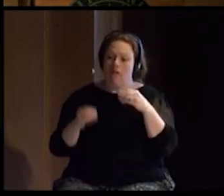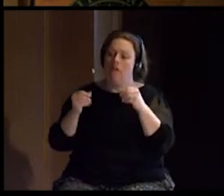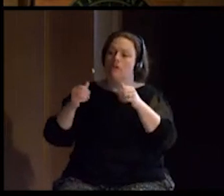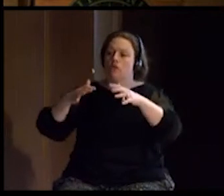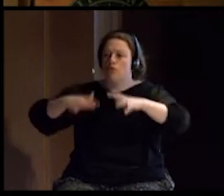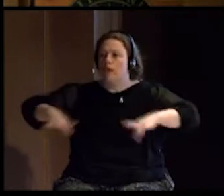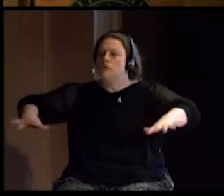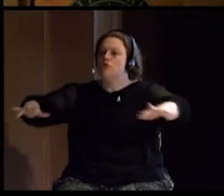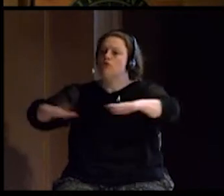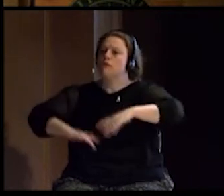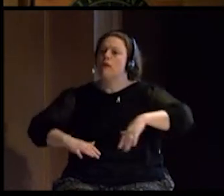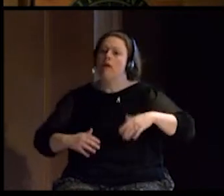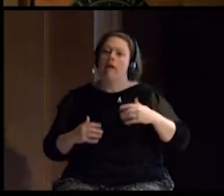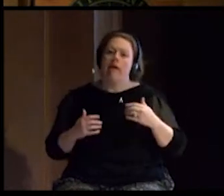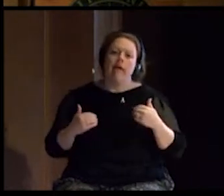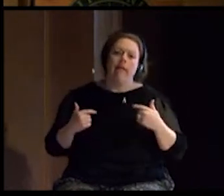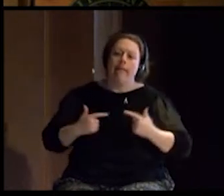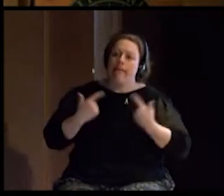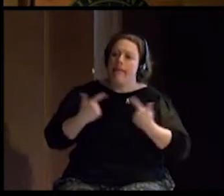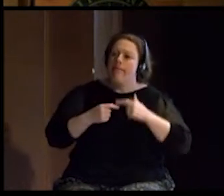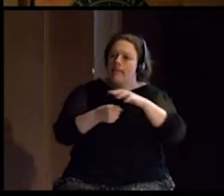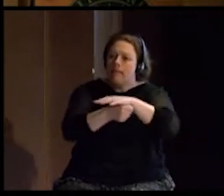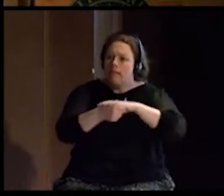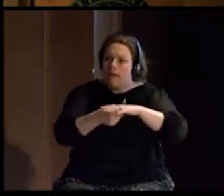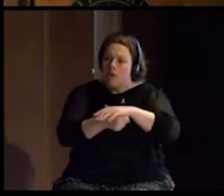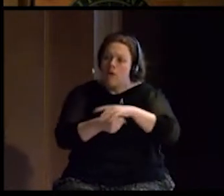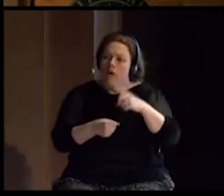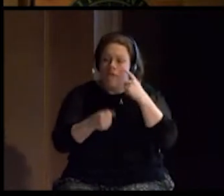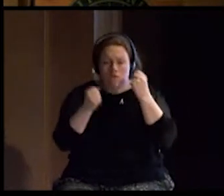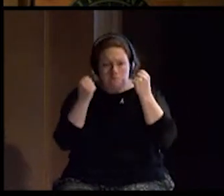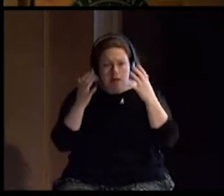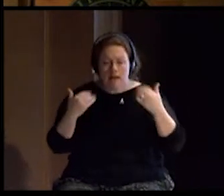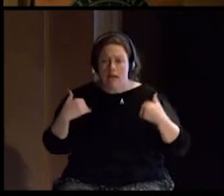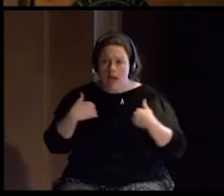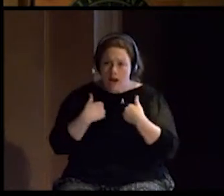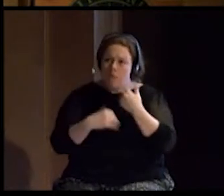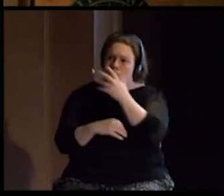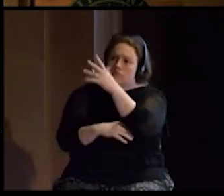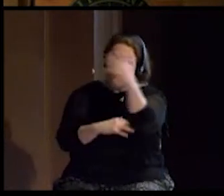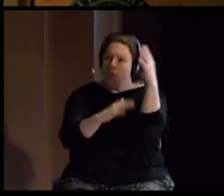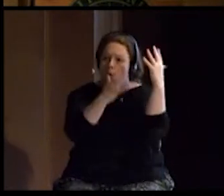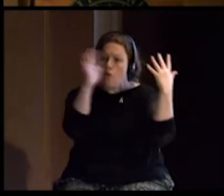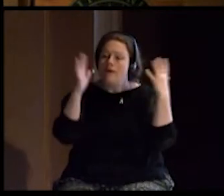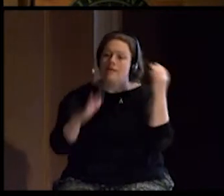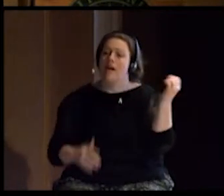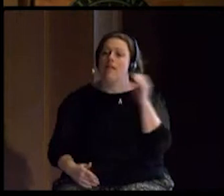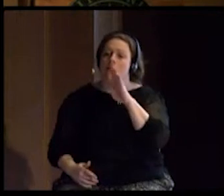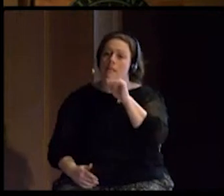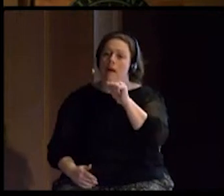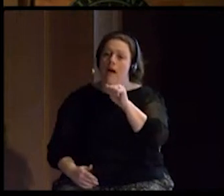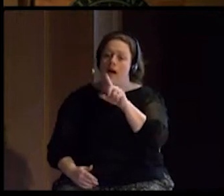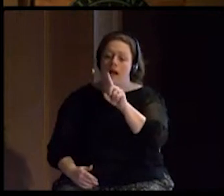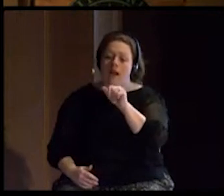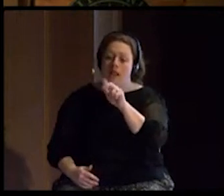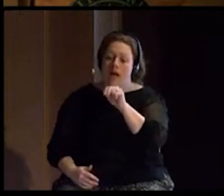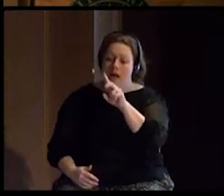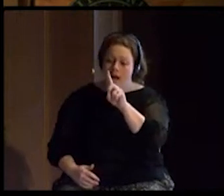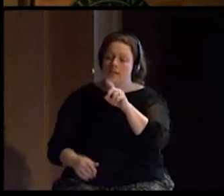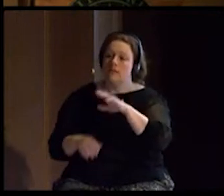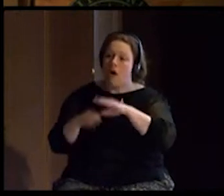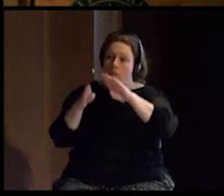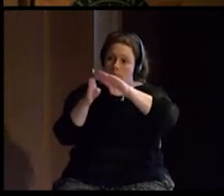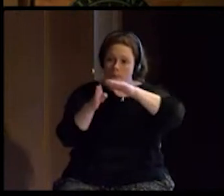habitats throughout that watershed, mainly savanna grasslands, forests, but I also tried to indicate the badlands on the ridges,